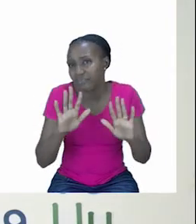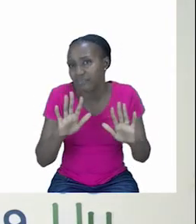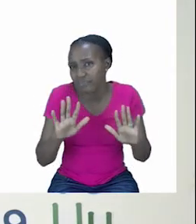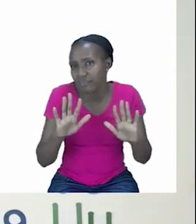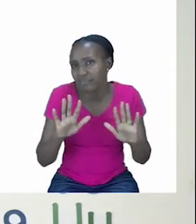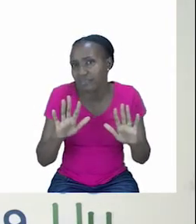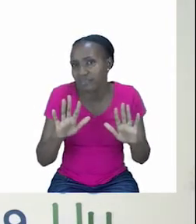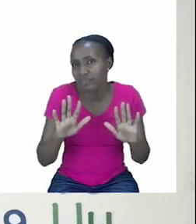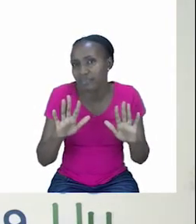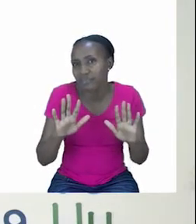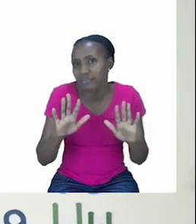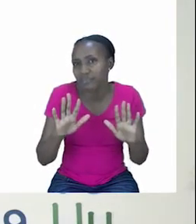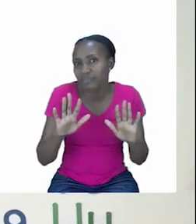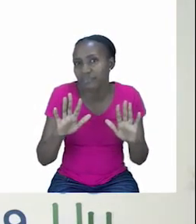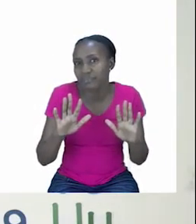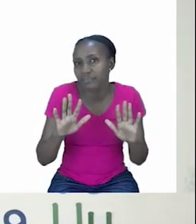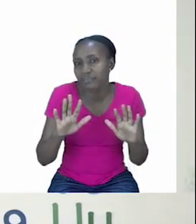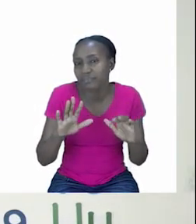shape.